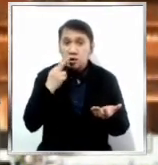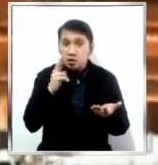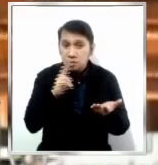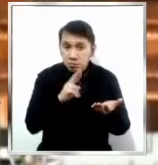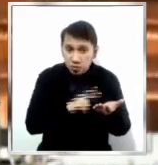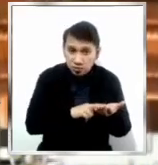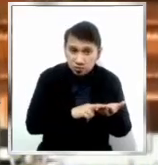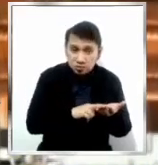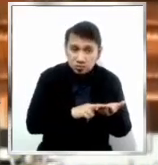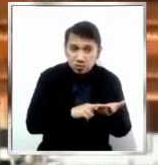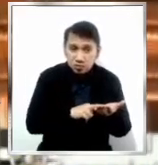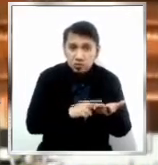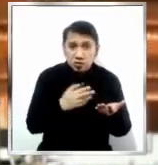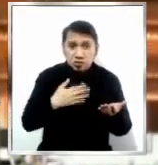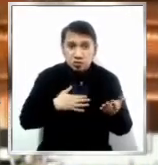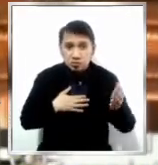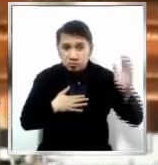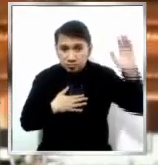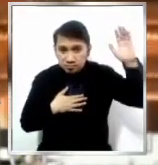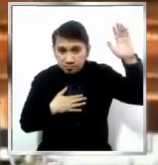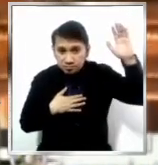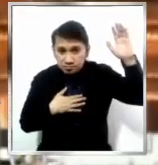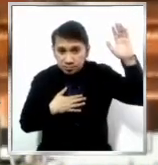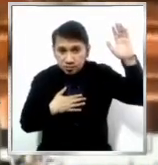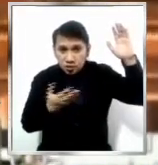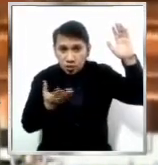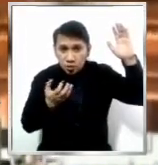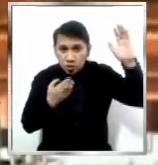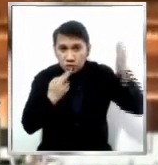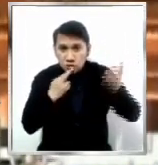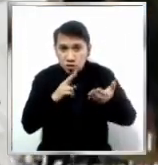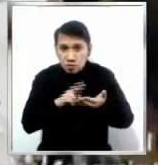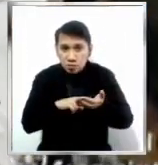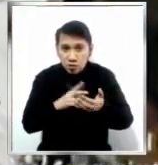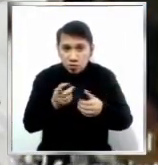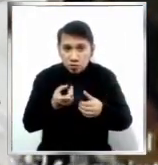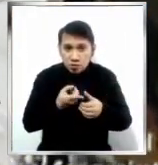kindly raise your right hand so you want to report first.